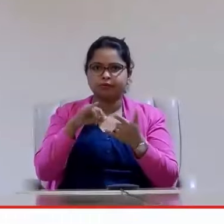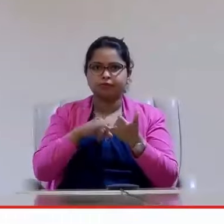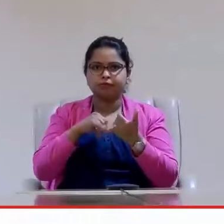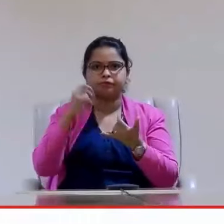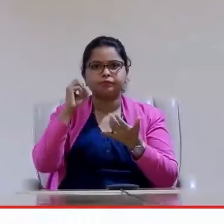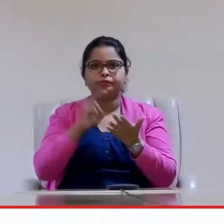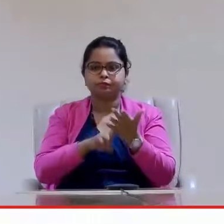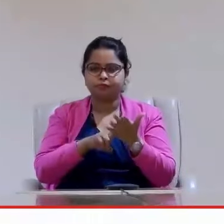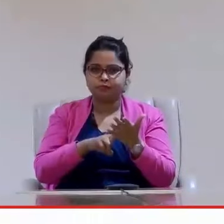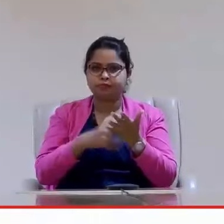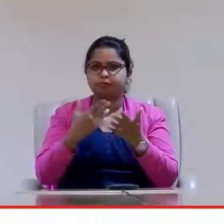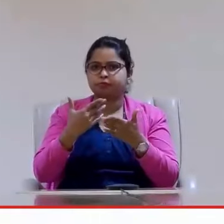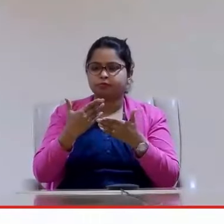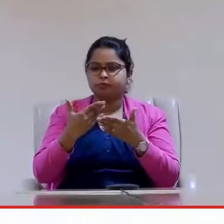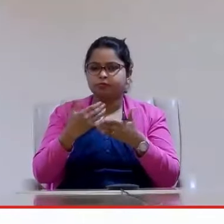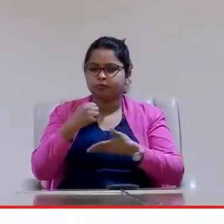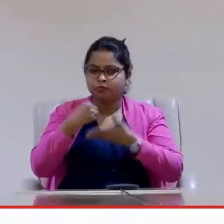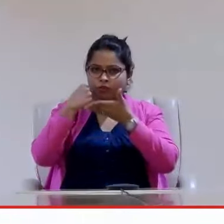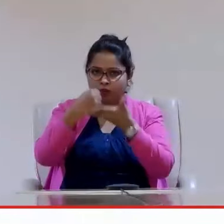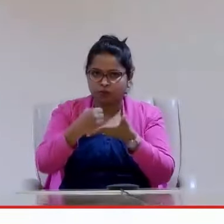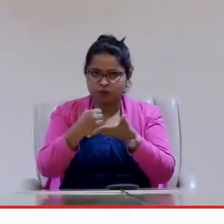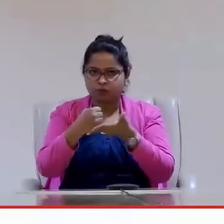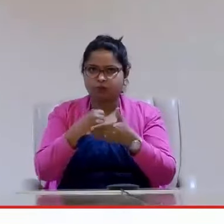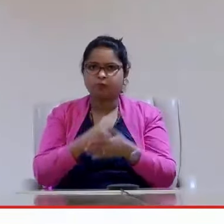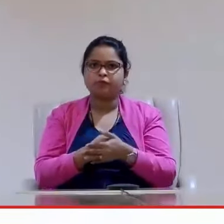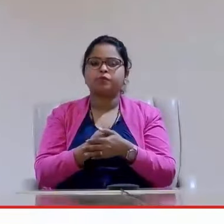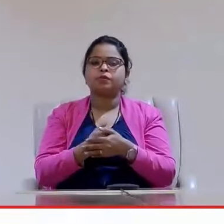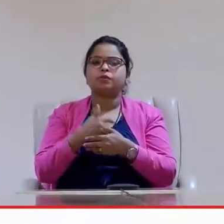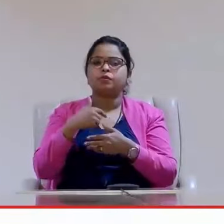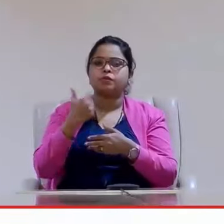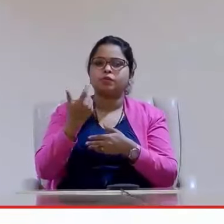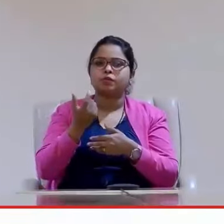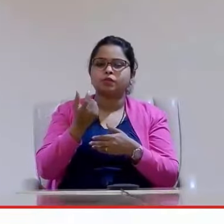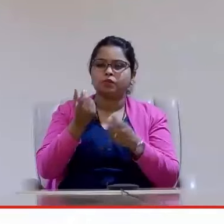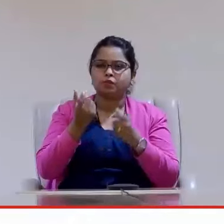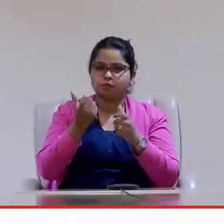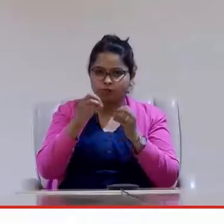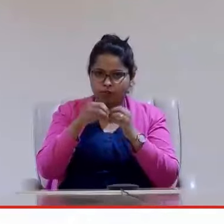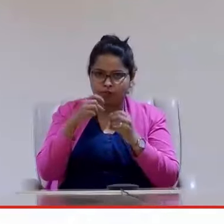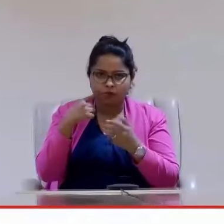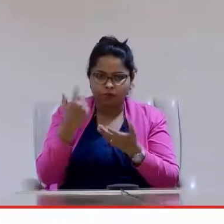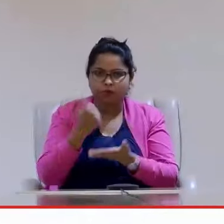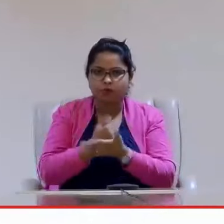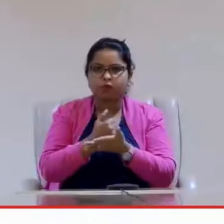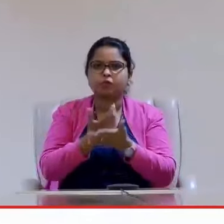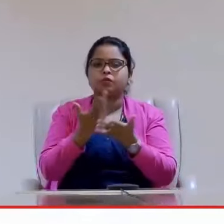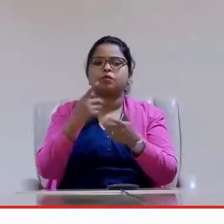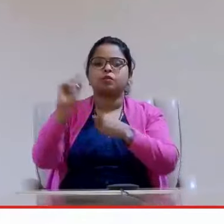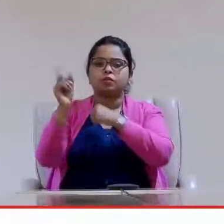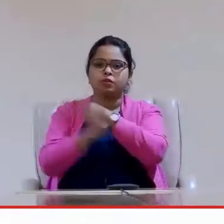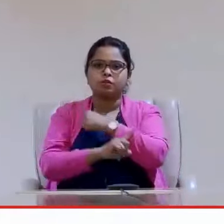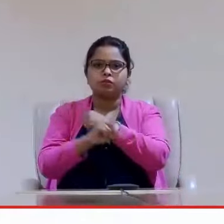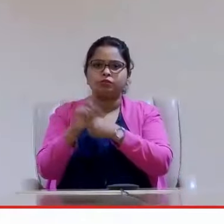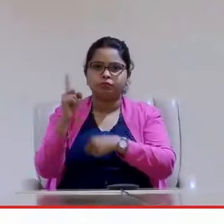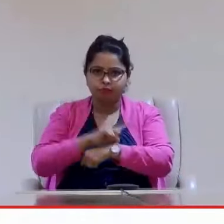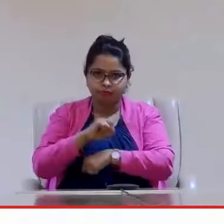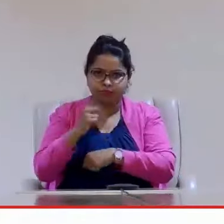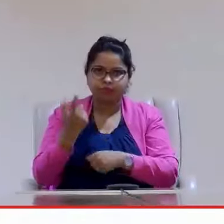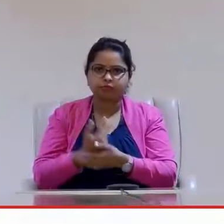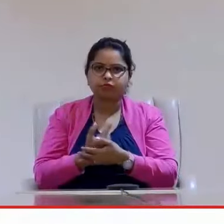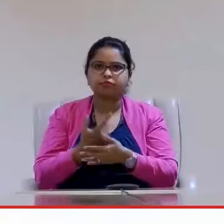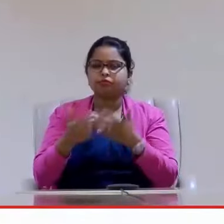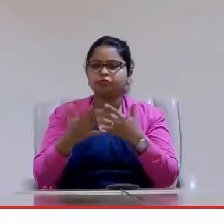be helpful to, you know, the employees of Union Bank of India. And he told me that end of the day, you know, whatever